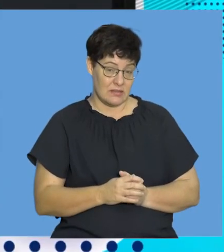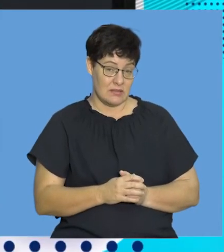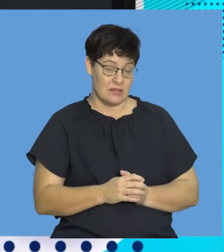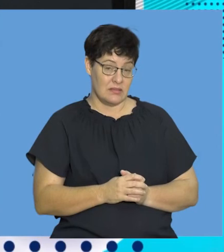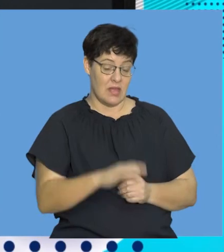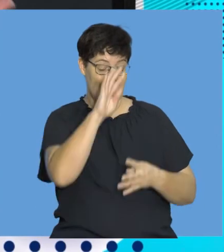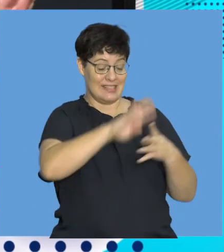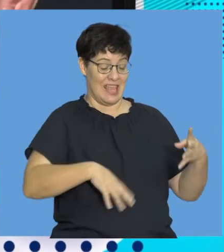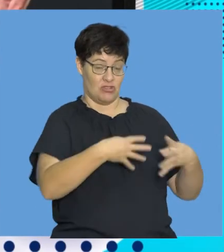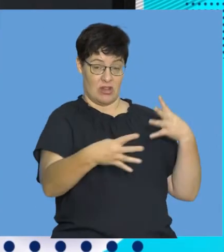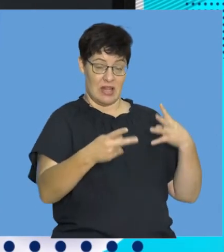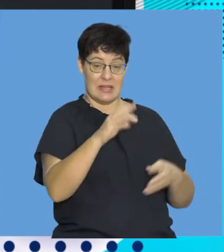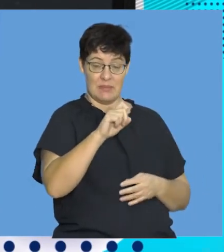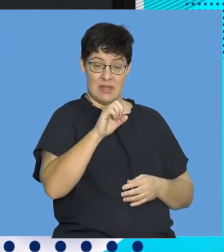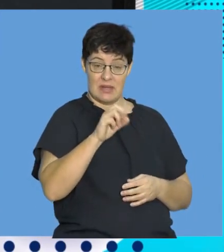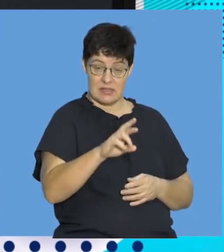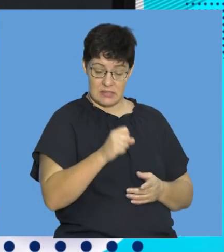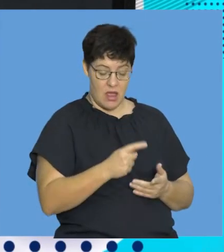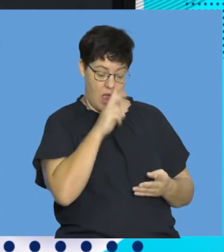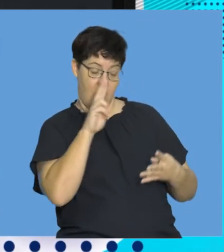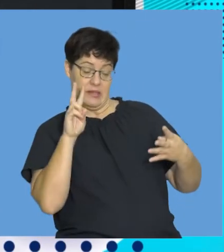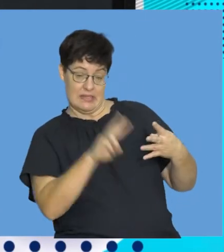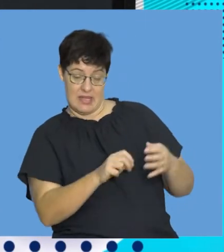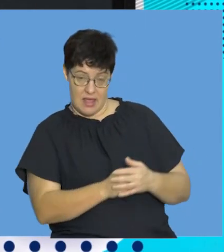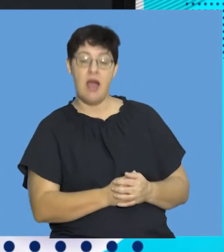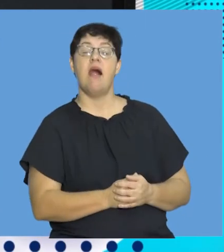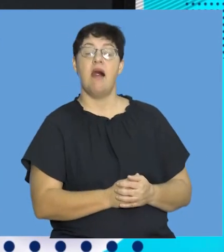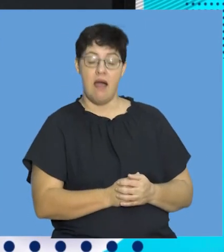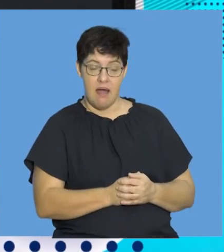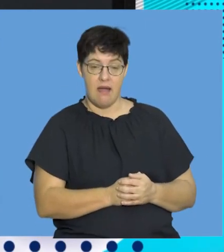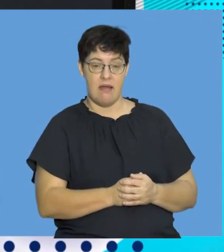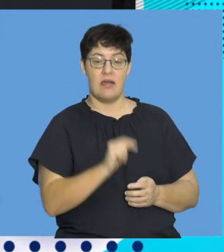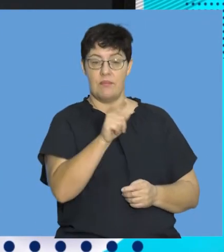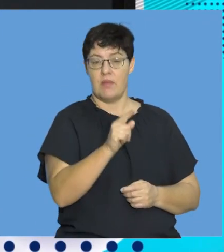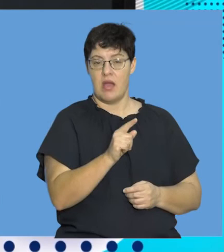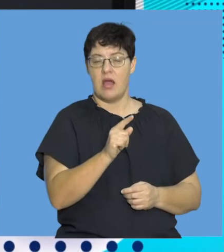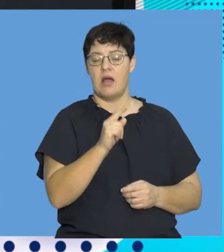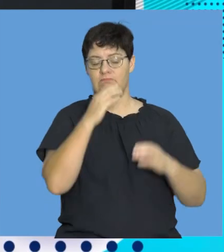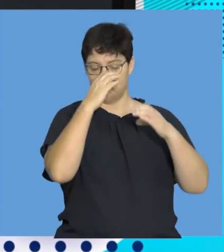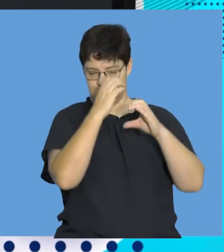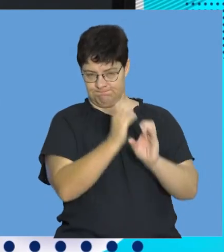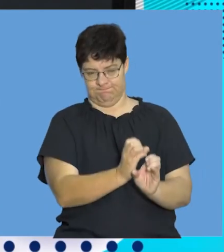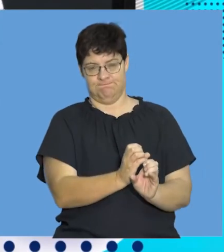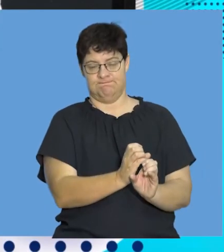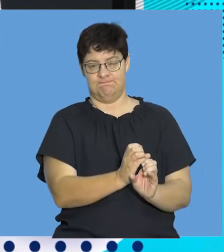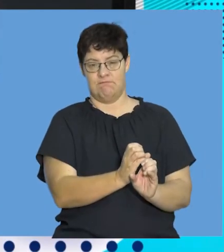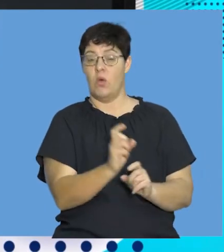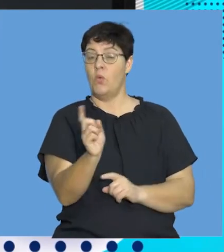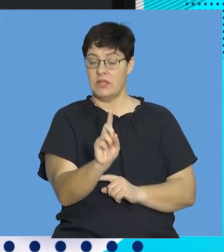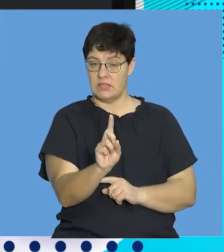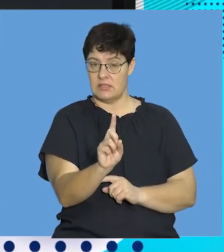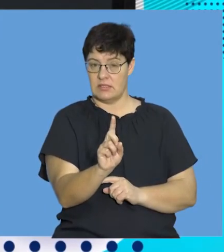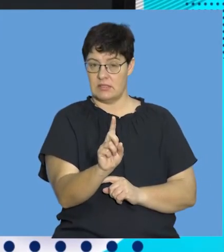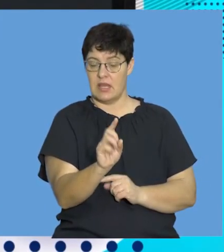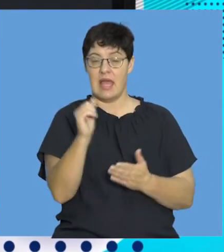Debtor's collection schedule, the moment you see that, immediately you hone in, you focus